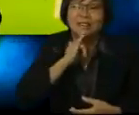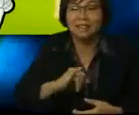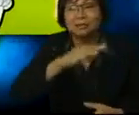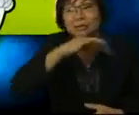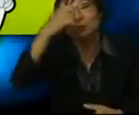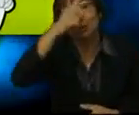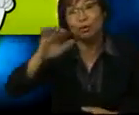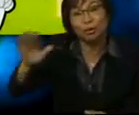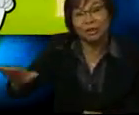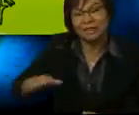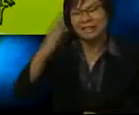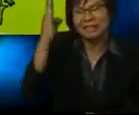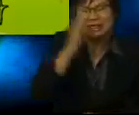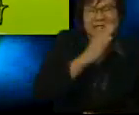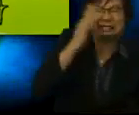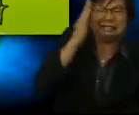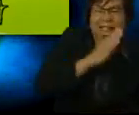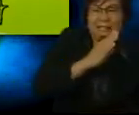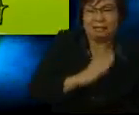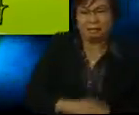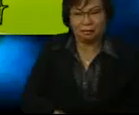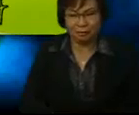he stinks.